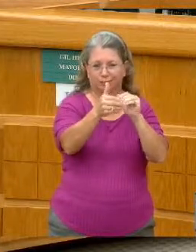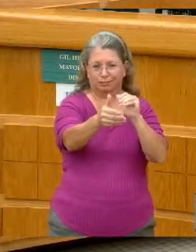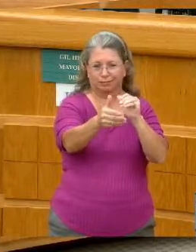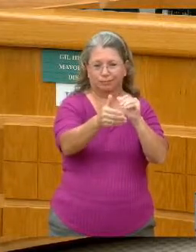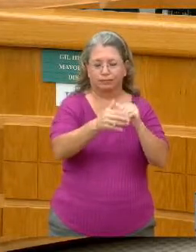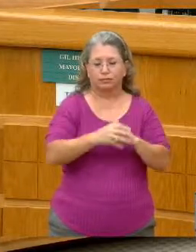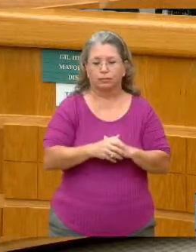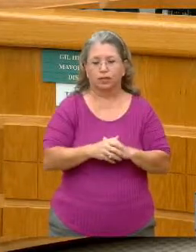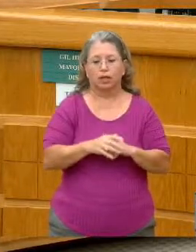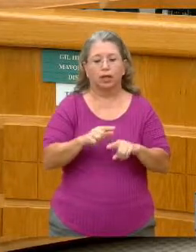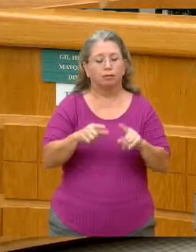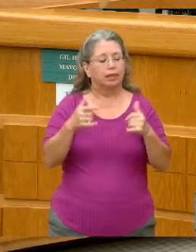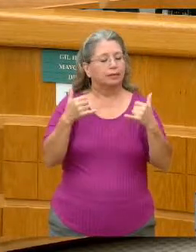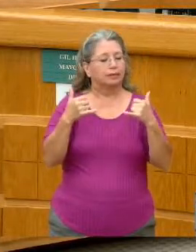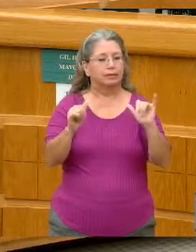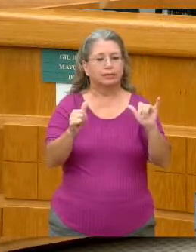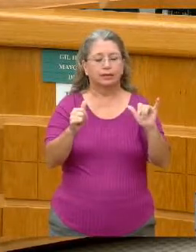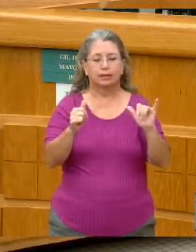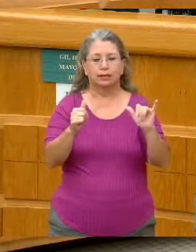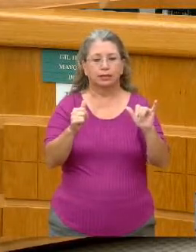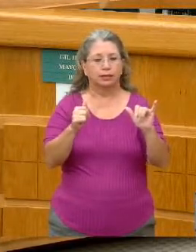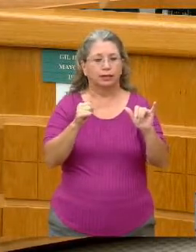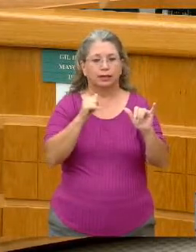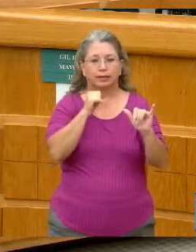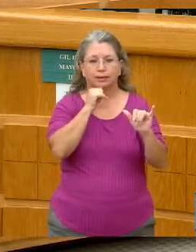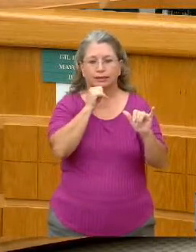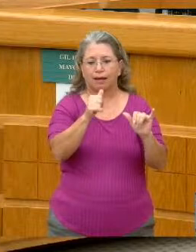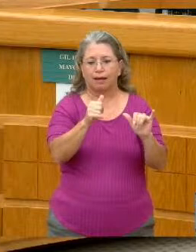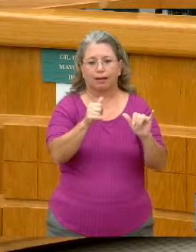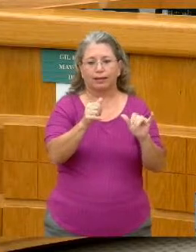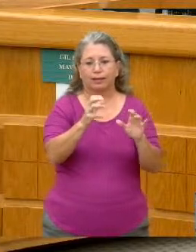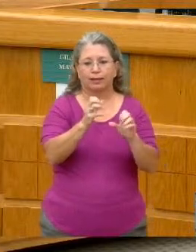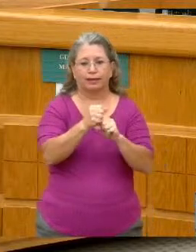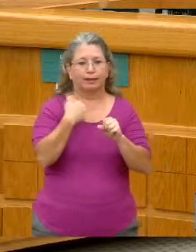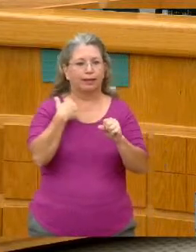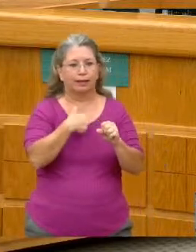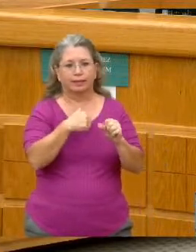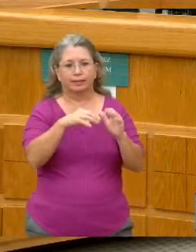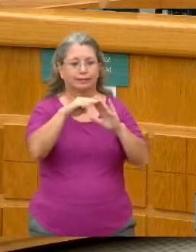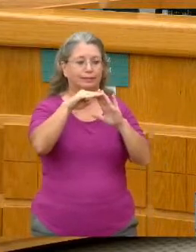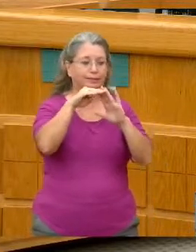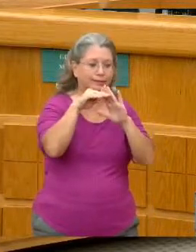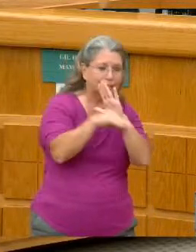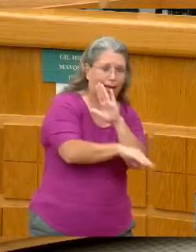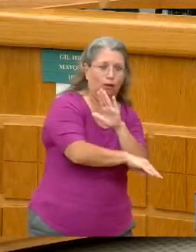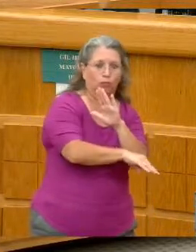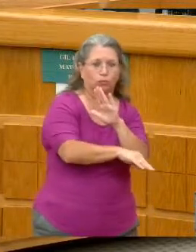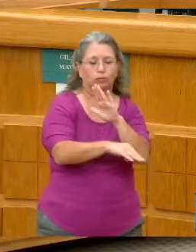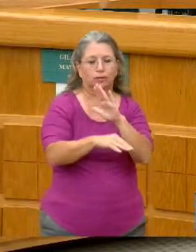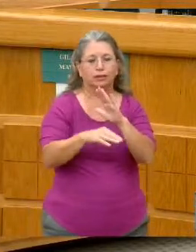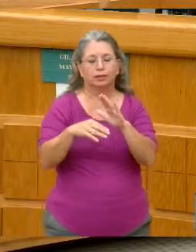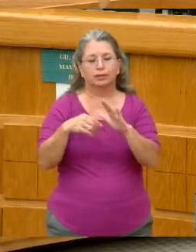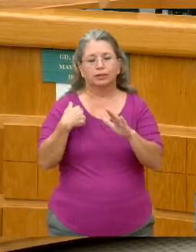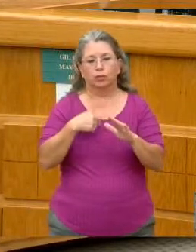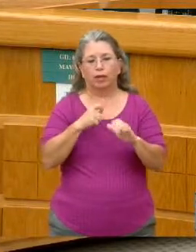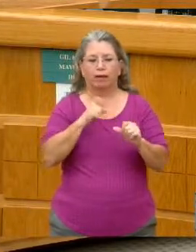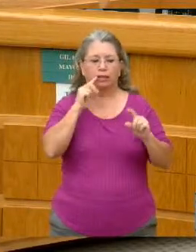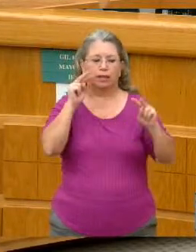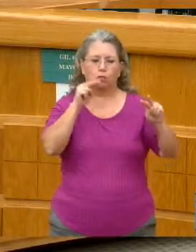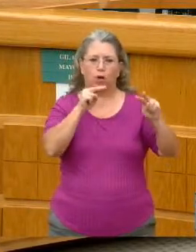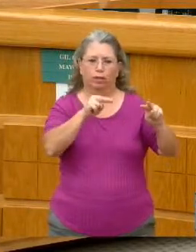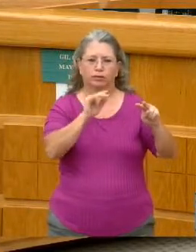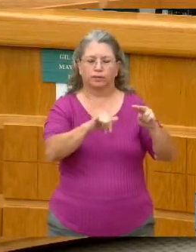even then, it's not going to get us down to where the rest of the state is at. And that's something that we need to keep looking at.